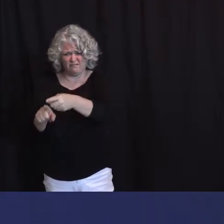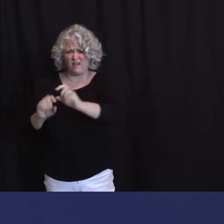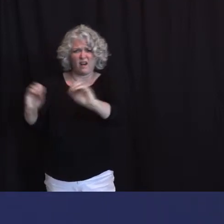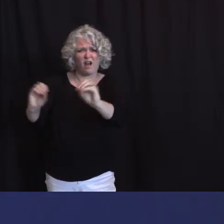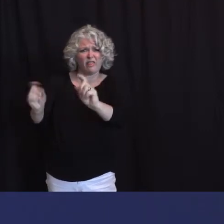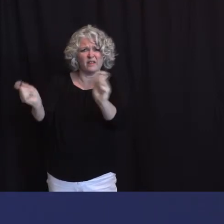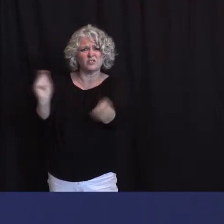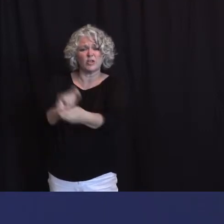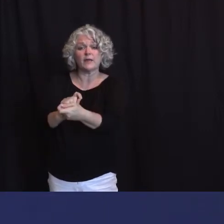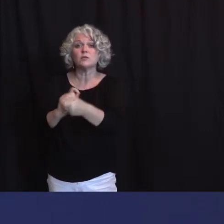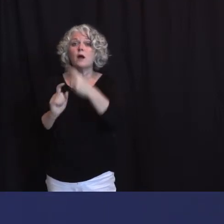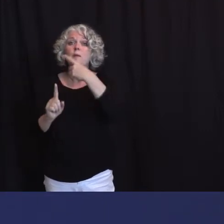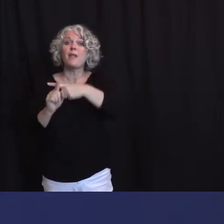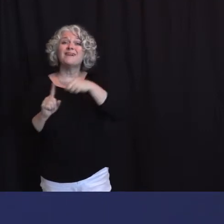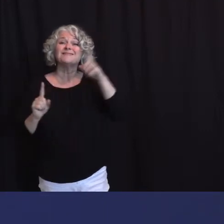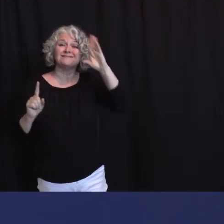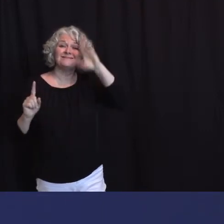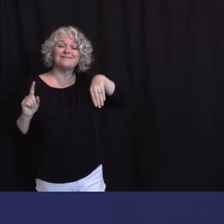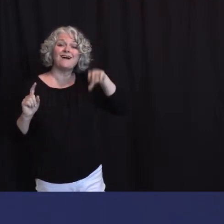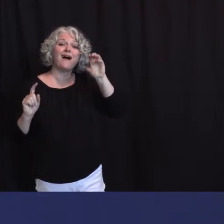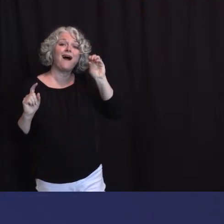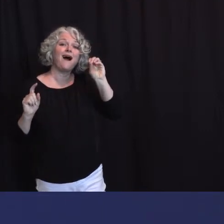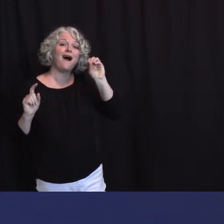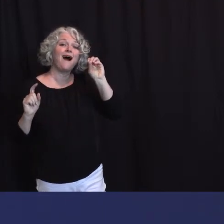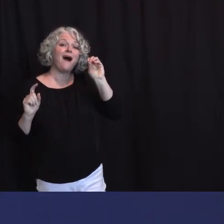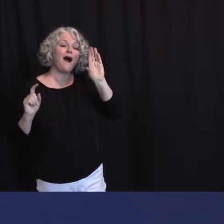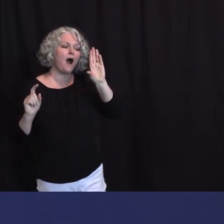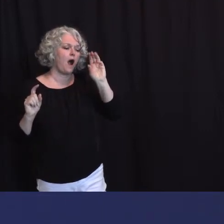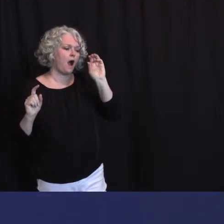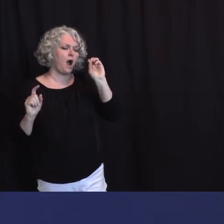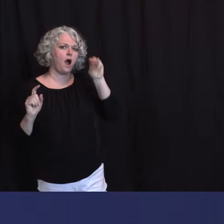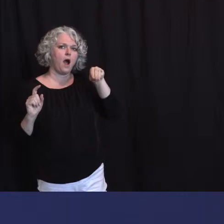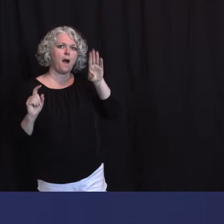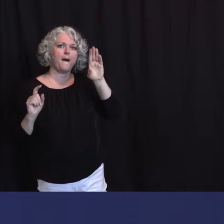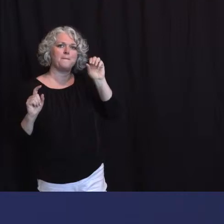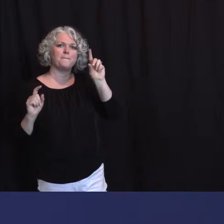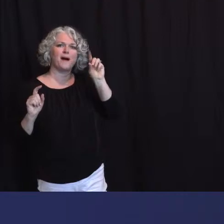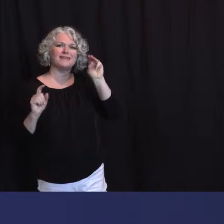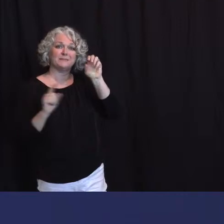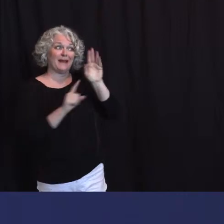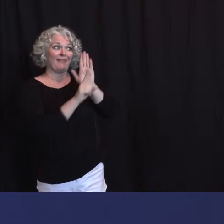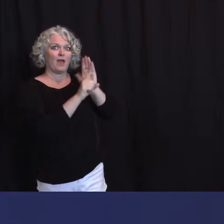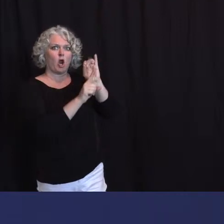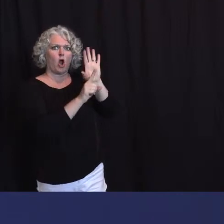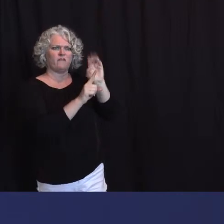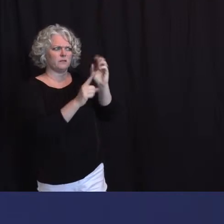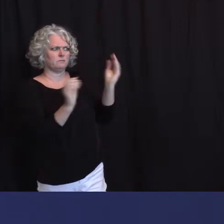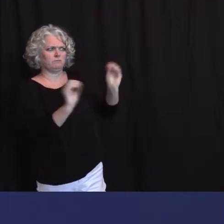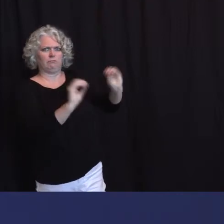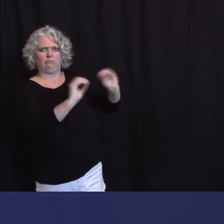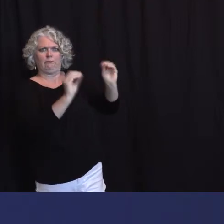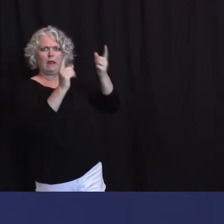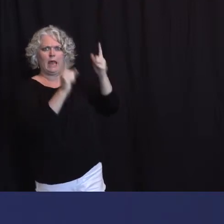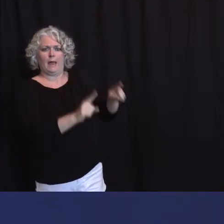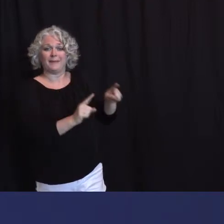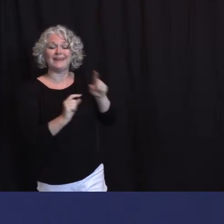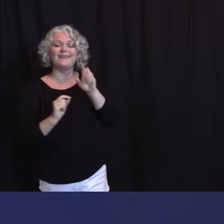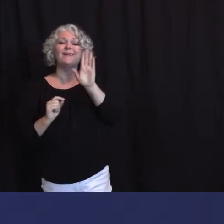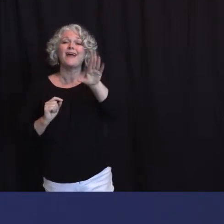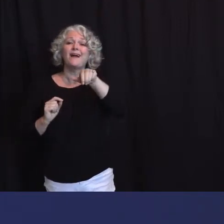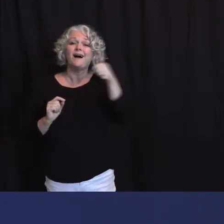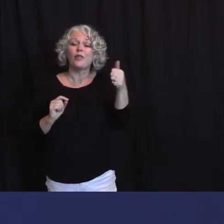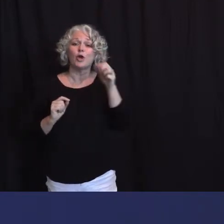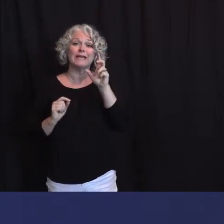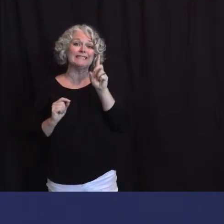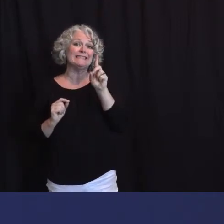Corrections Ombudsman's Office and the important role it should be playing, while Dan DiBenedetti does not officially retire until August 1st, he